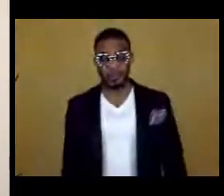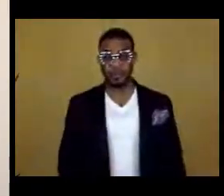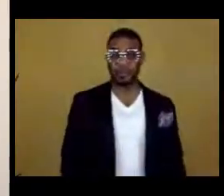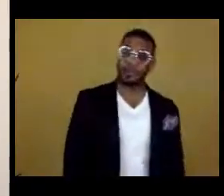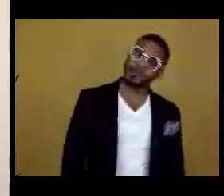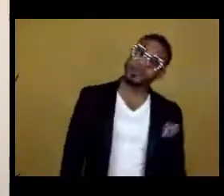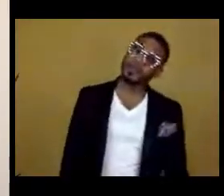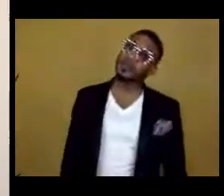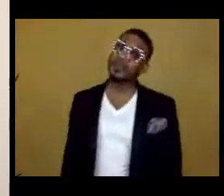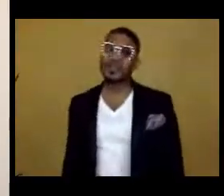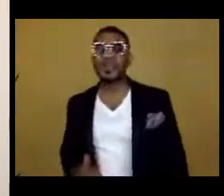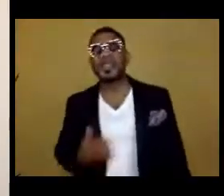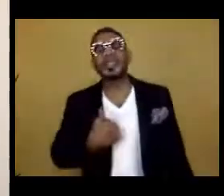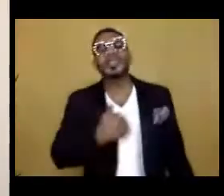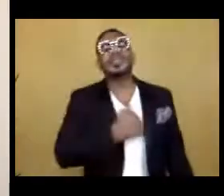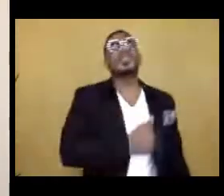I'd